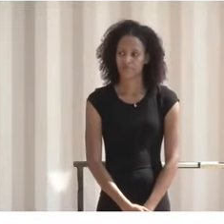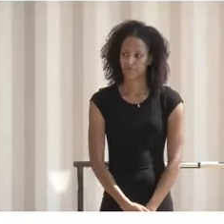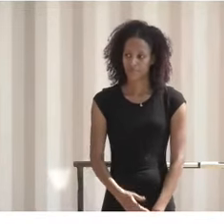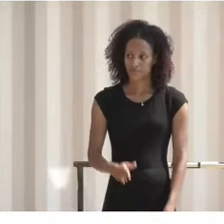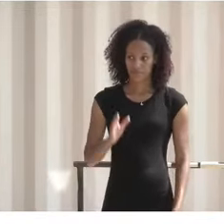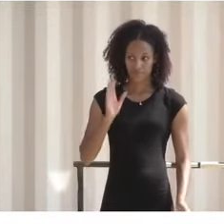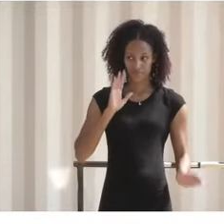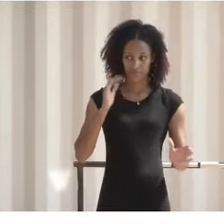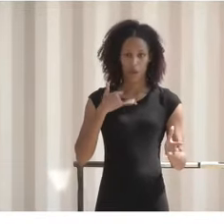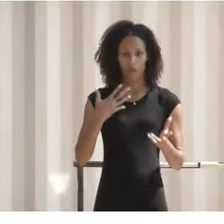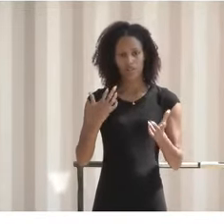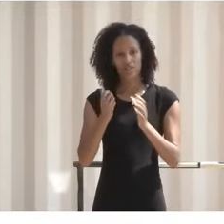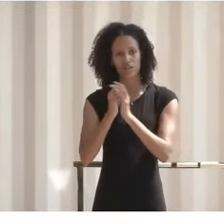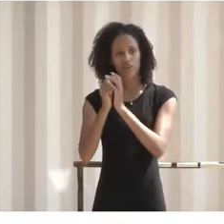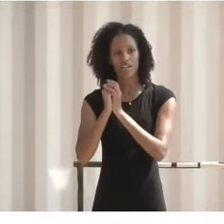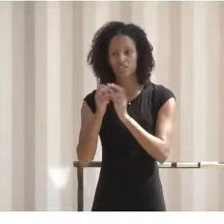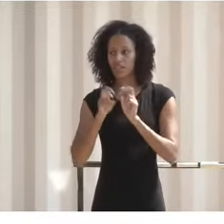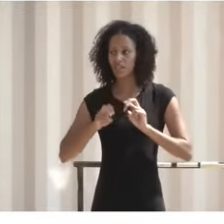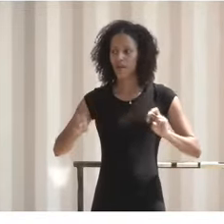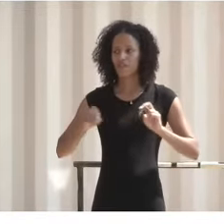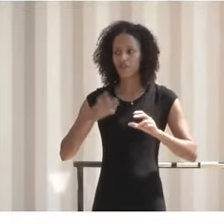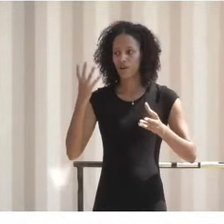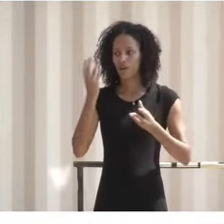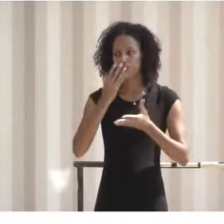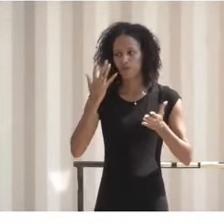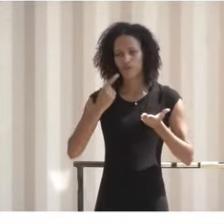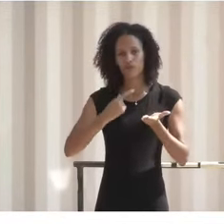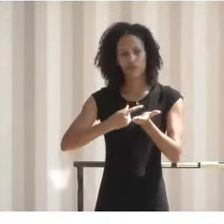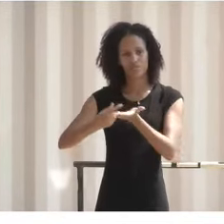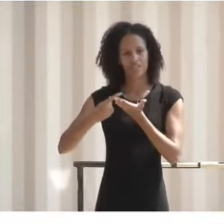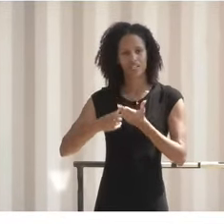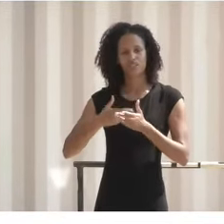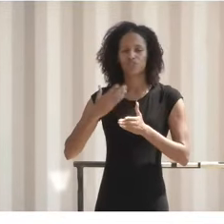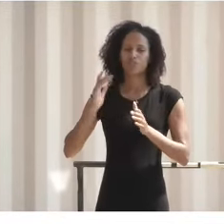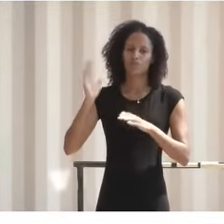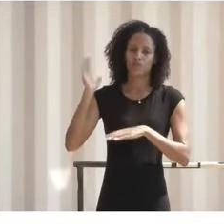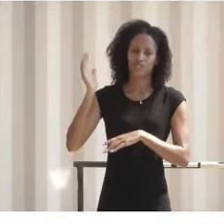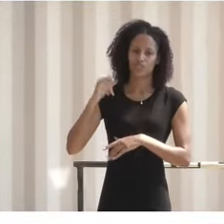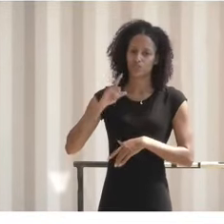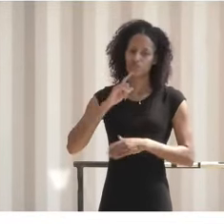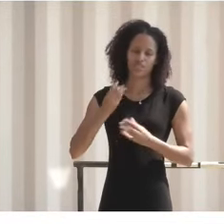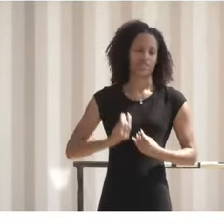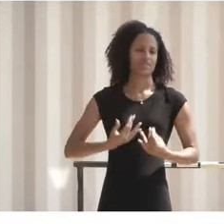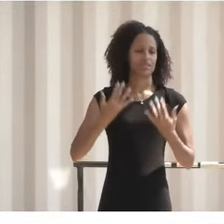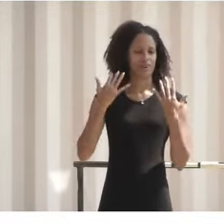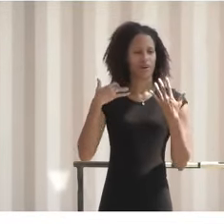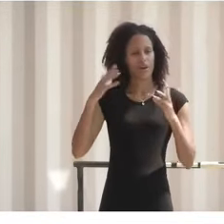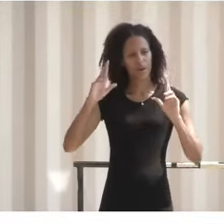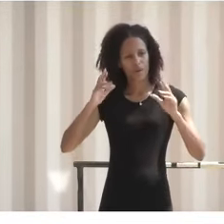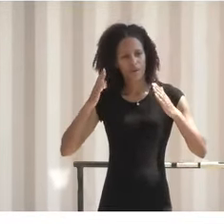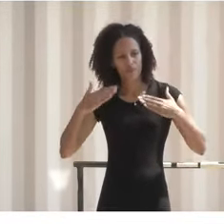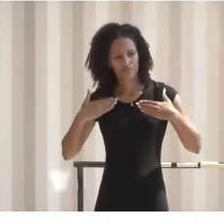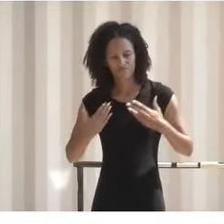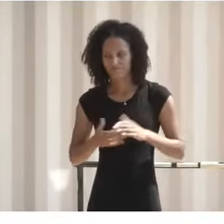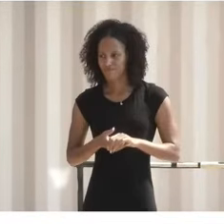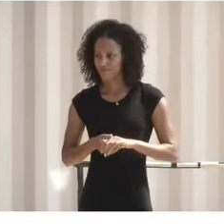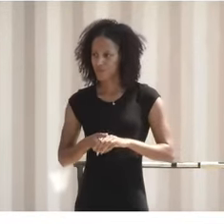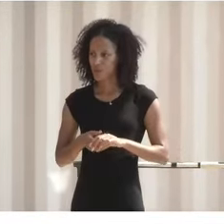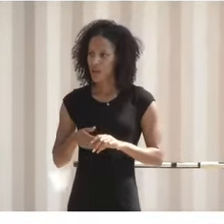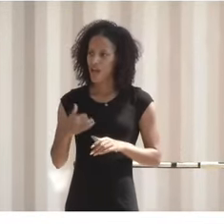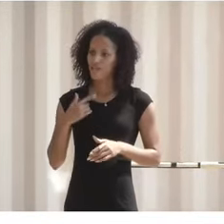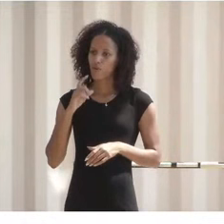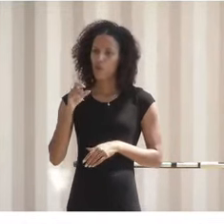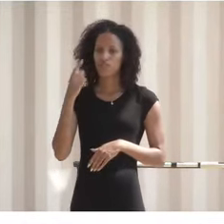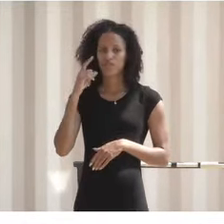Hi, I first wanted to congratulate the panel for a beautiful set of presentations. Very inspiring and very hopeful. I had a question for